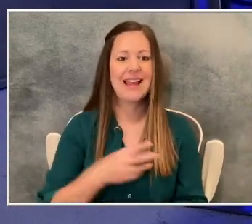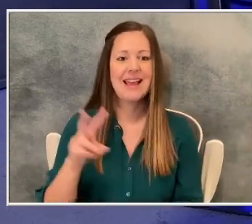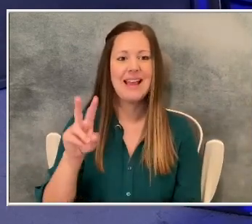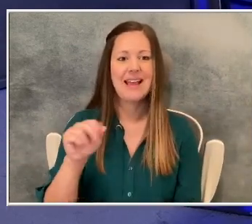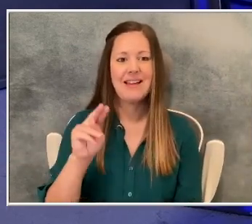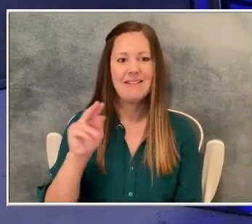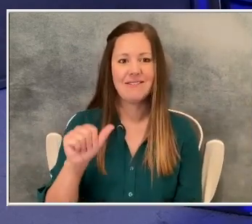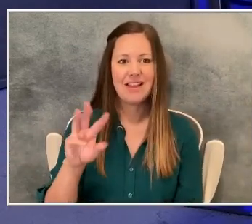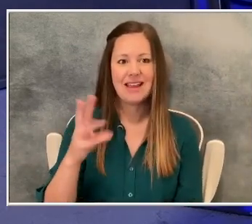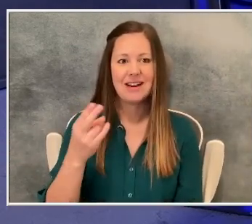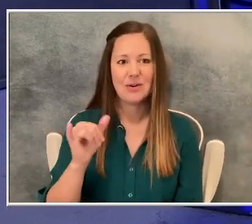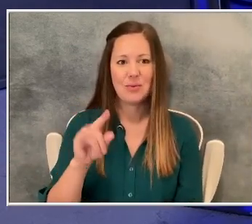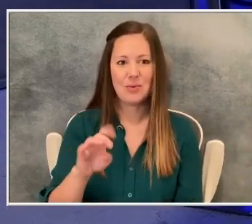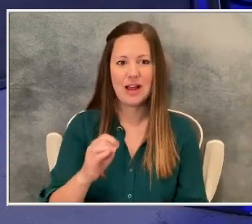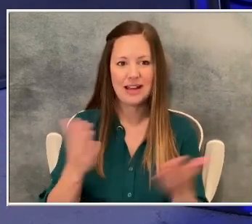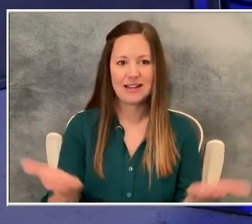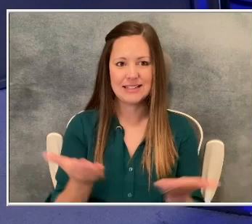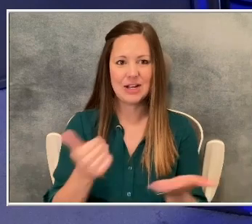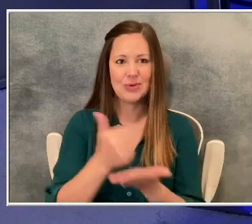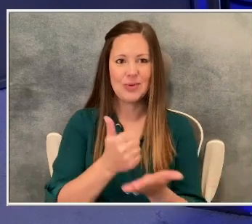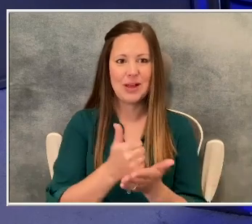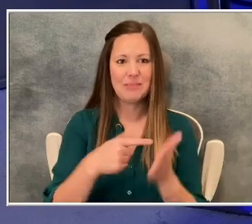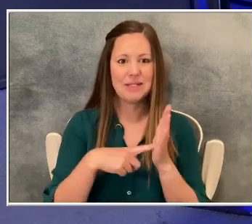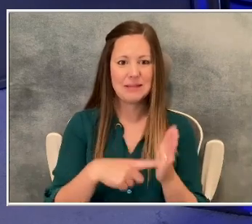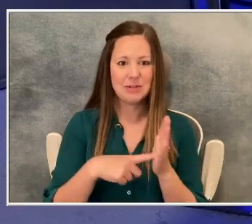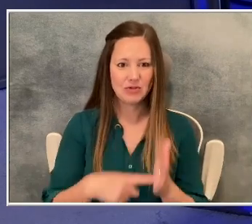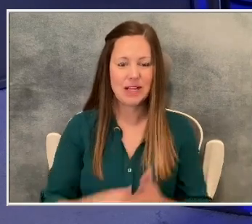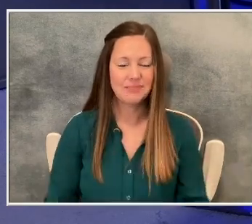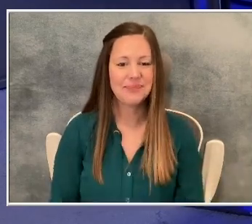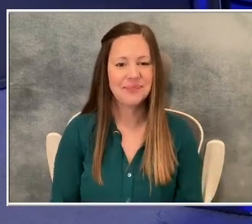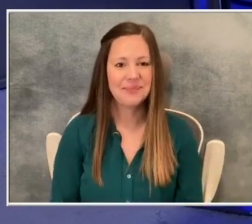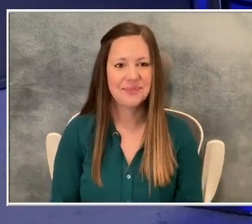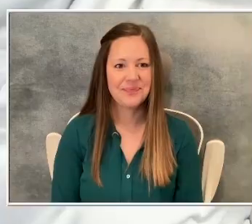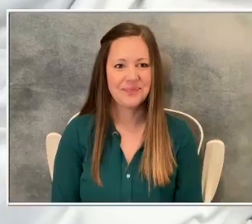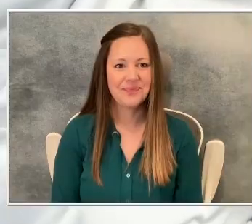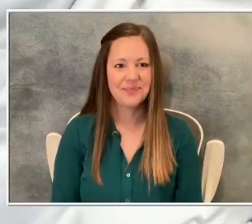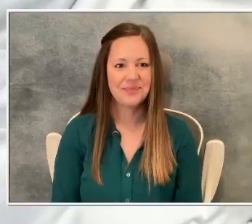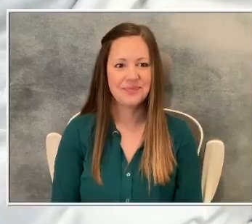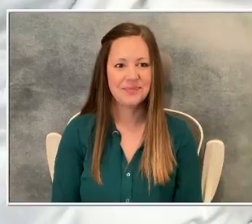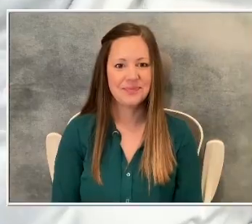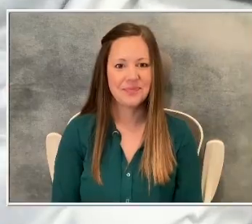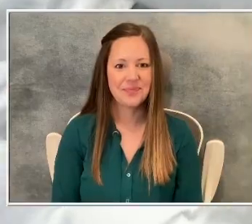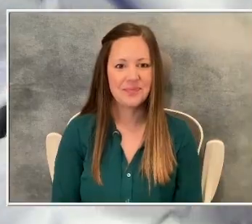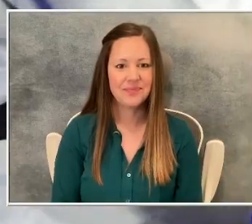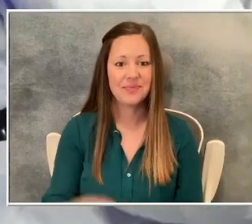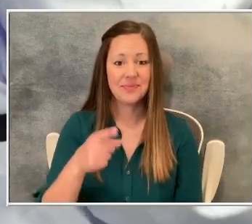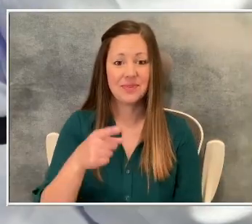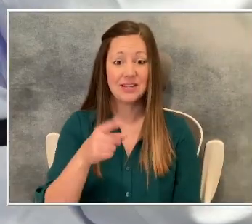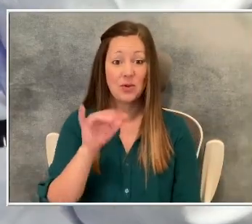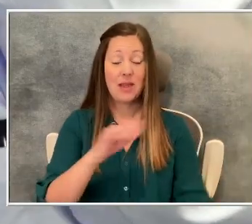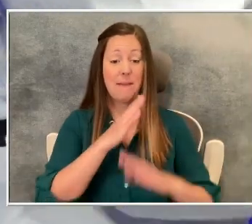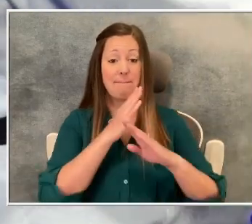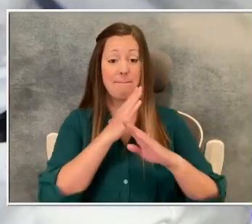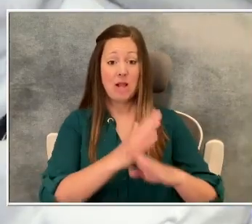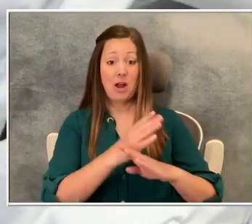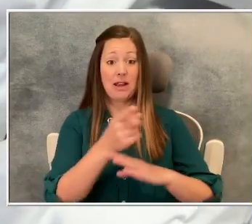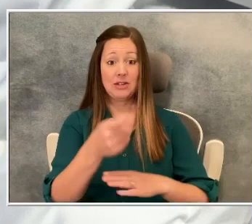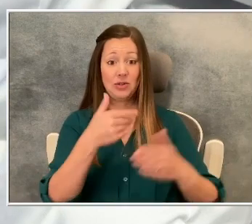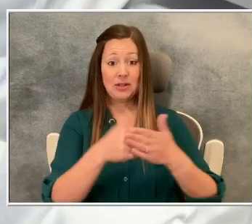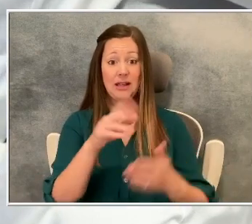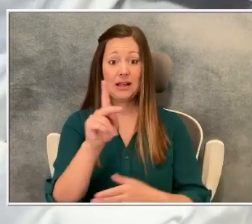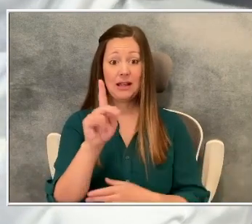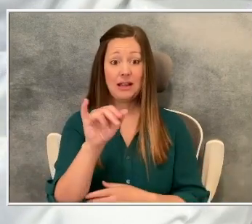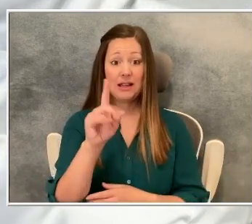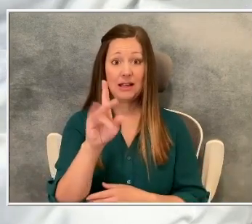this looks like. So since she had that blockage all the way up to the kidney arteries, when we did her surgery, I actually did it with one